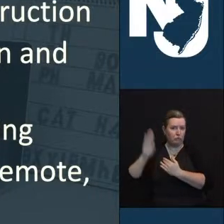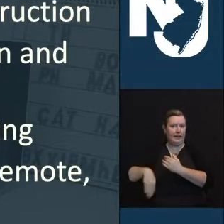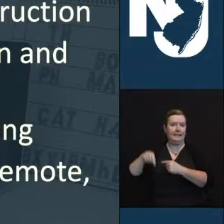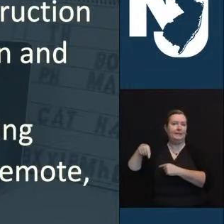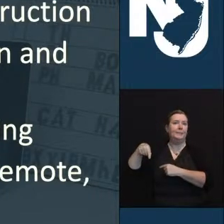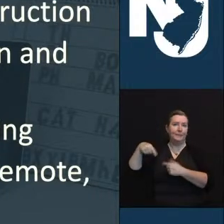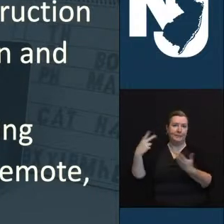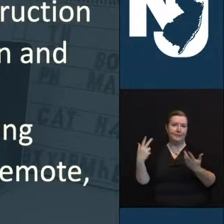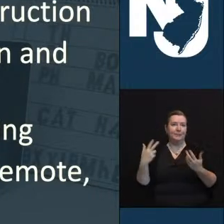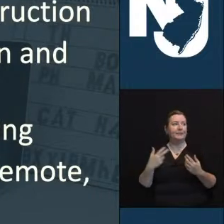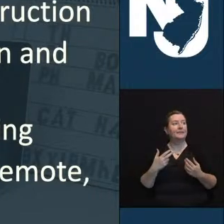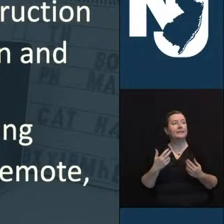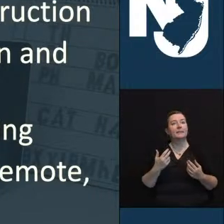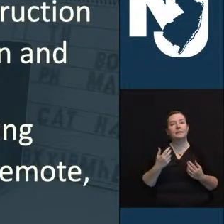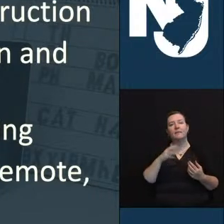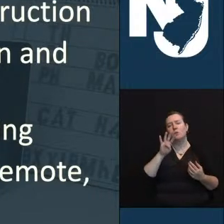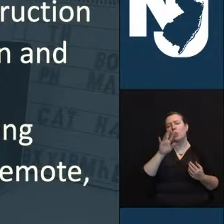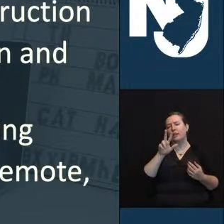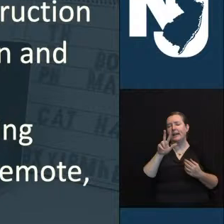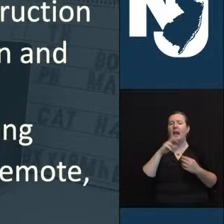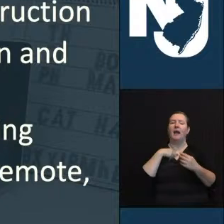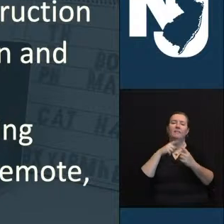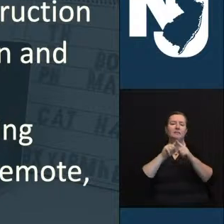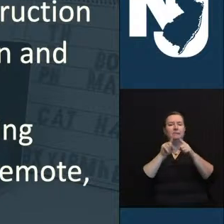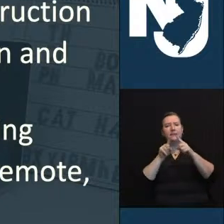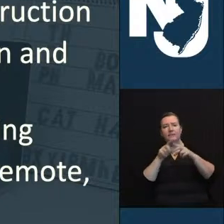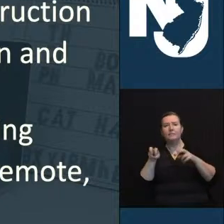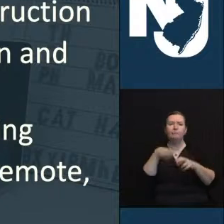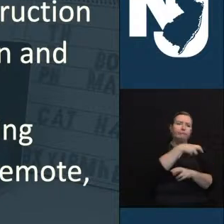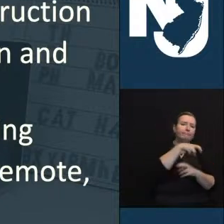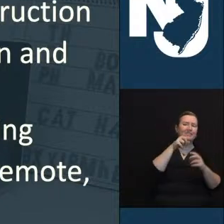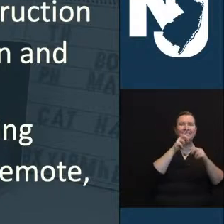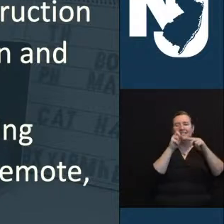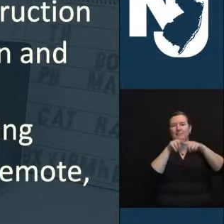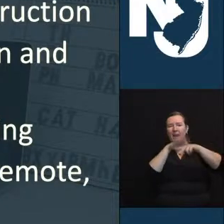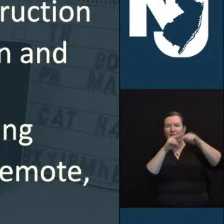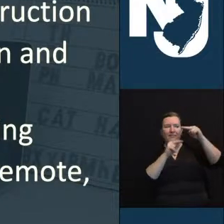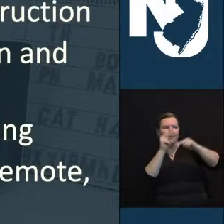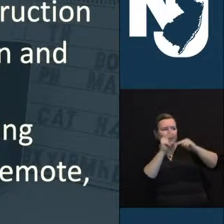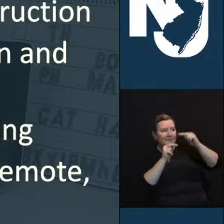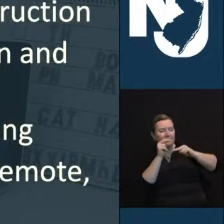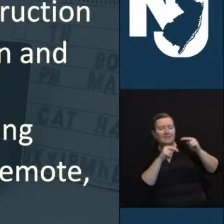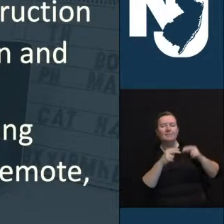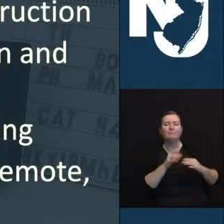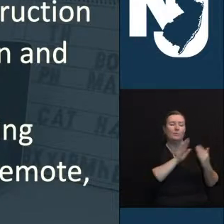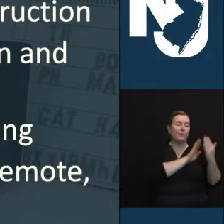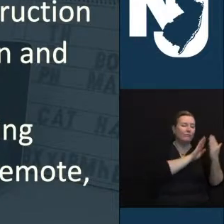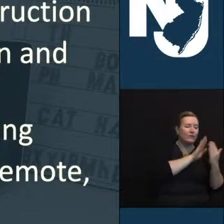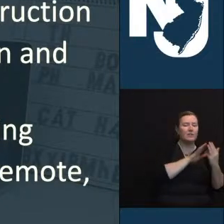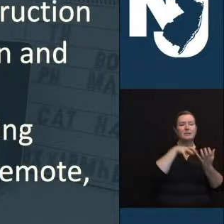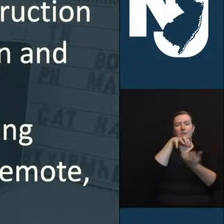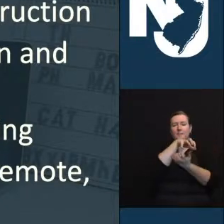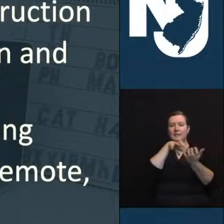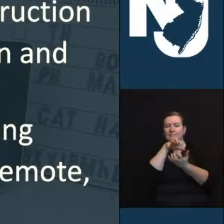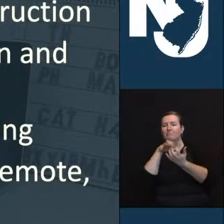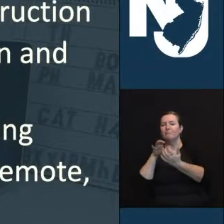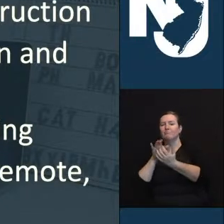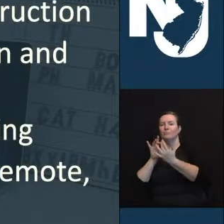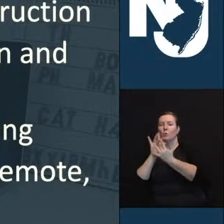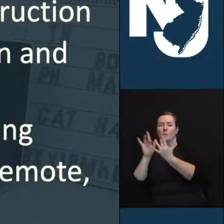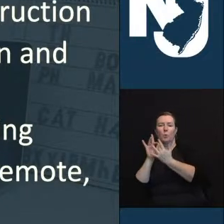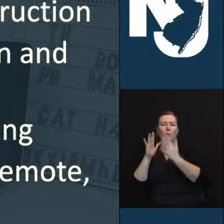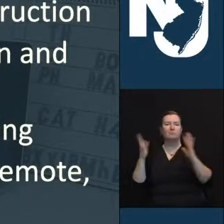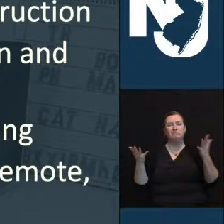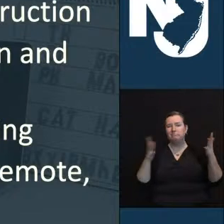districts that have some mix, depending on the school building, the level of students, whatever it might be, of all remote, in-person, or